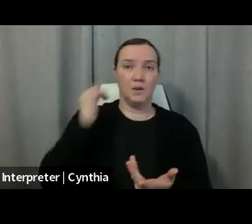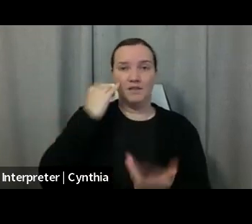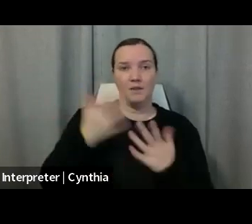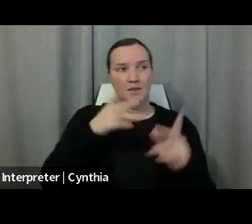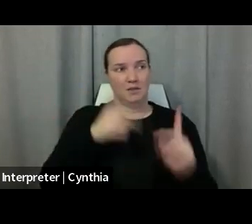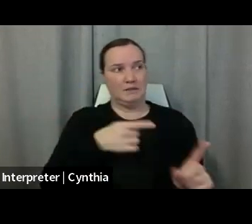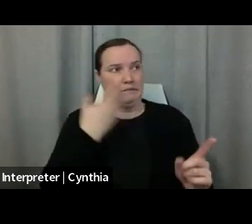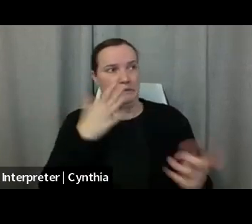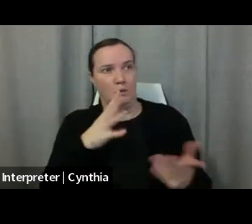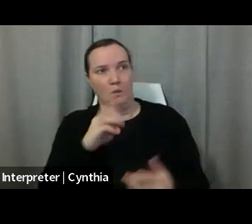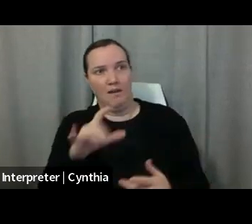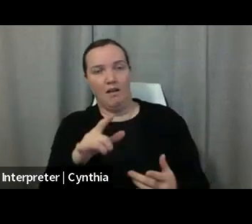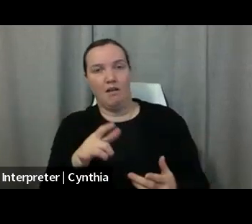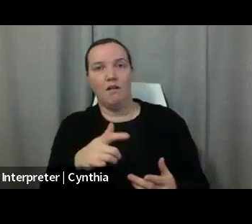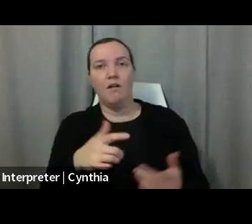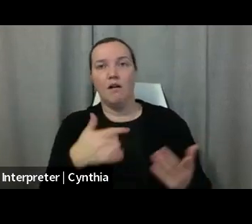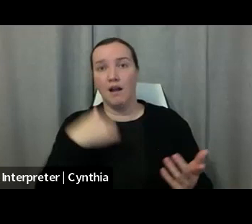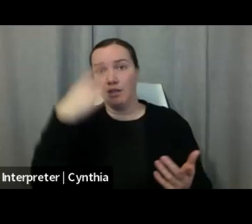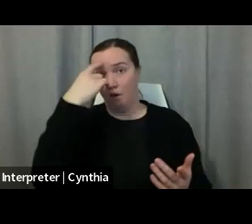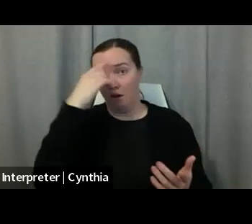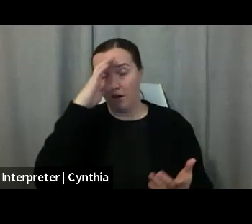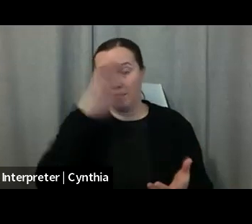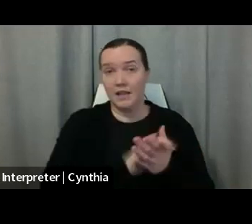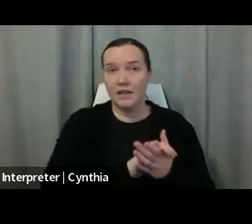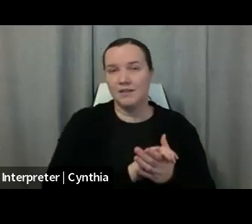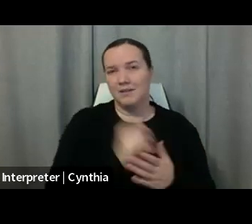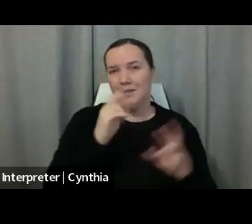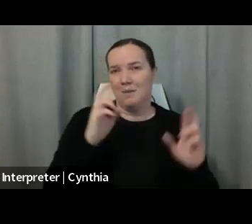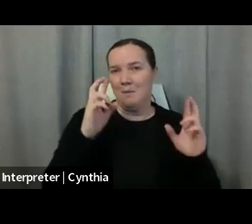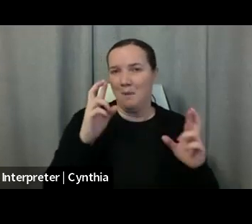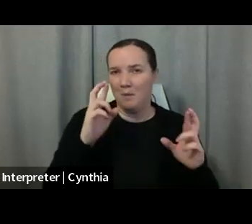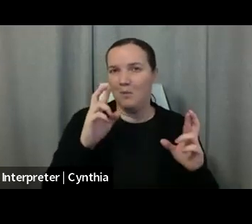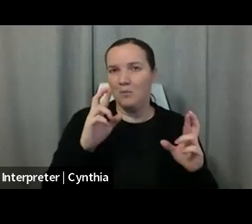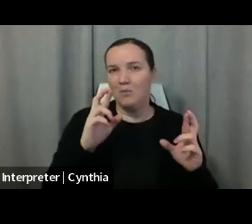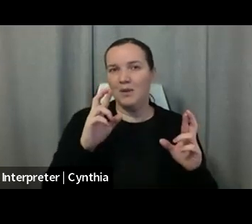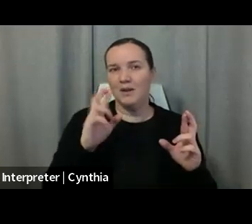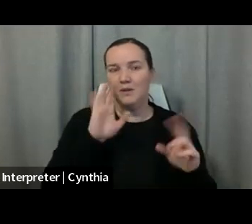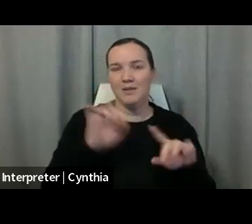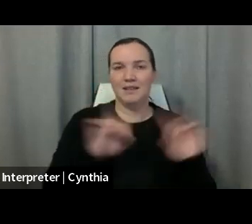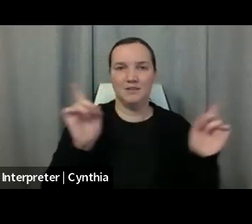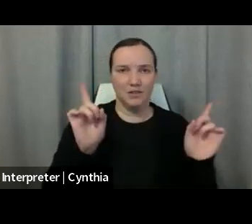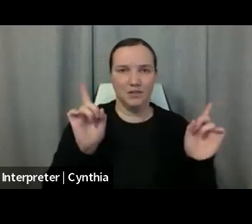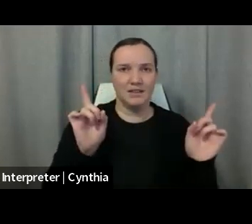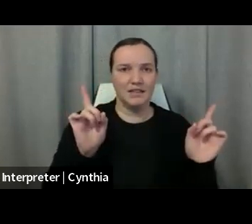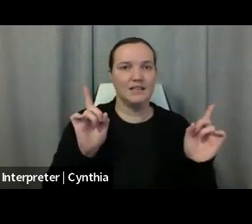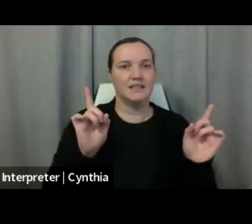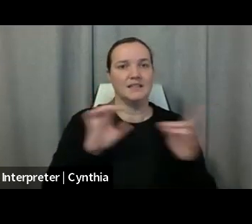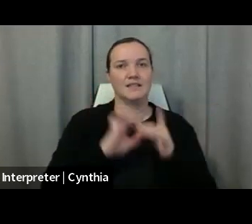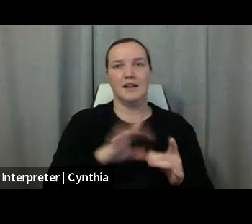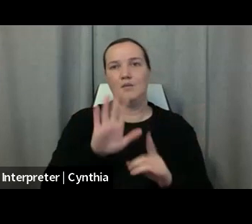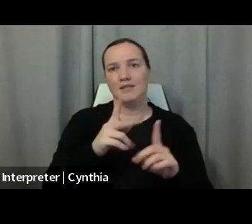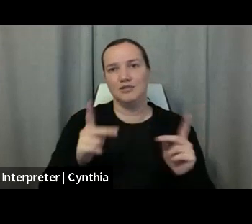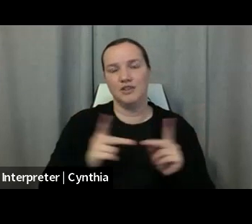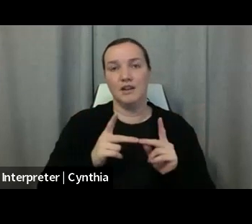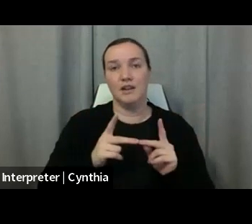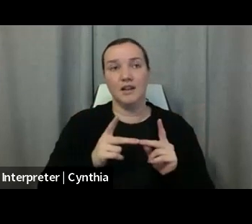because I thought or I believed, but I hope that you would have been different in terms of how you thought you would have a different position. And in future, I